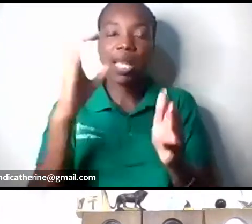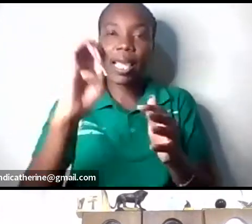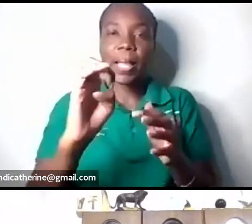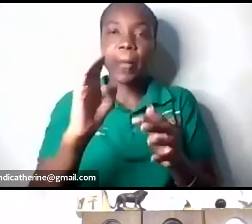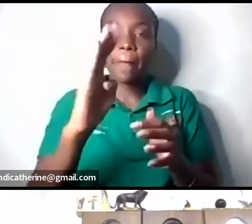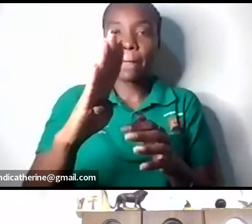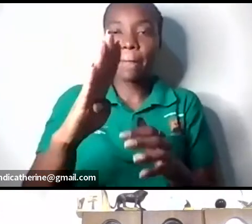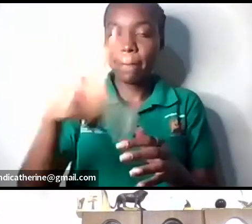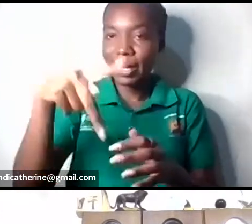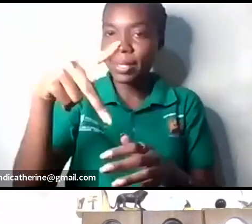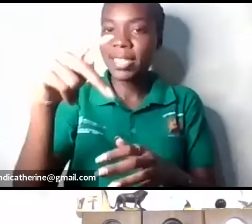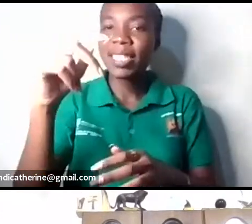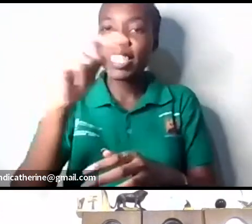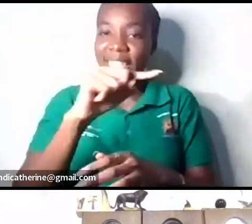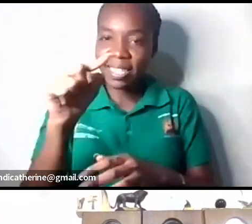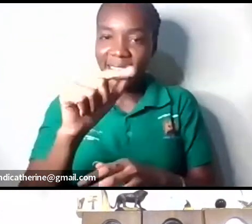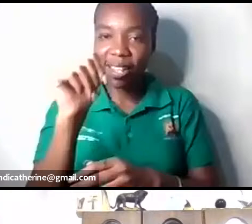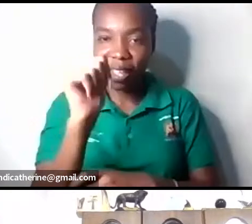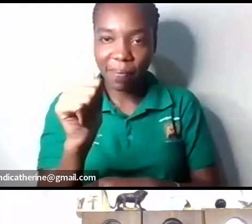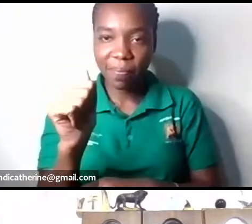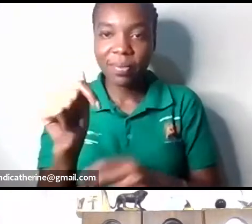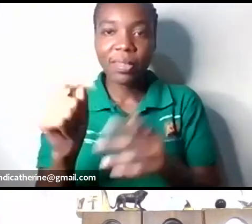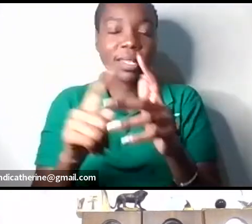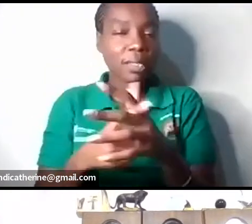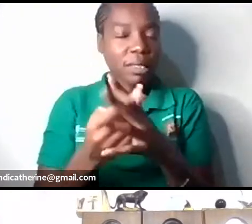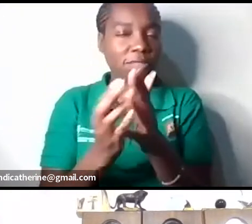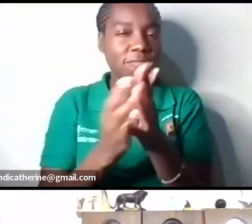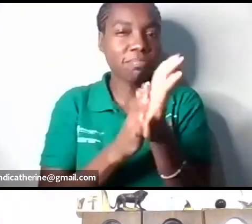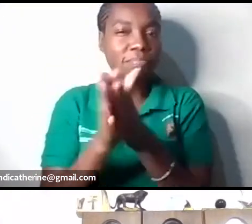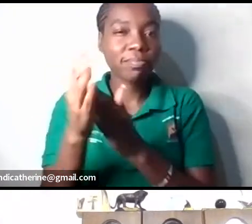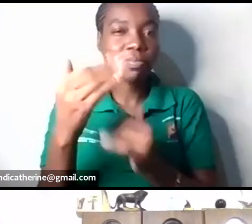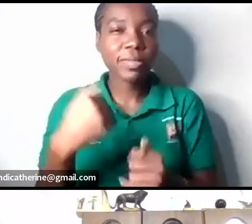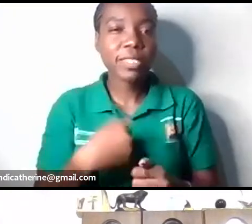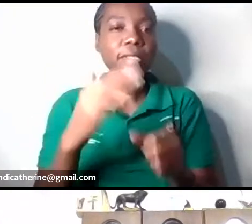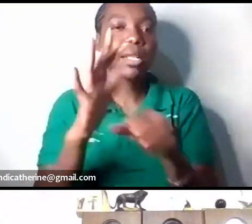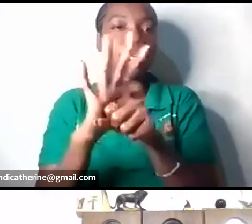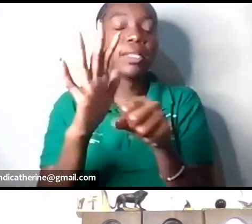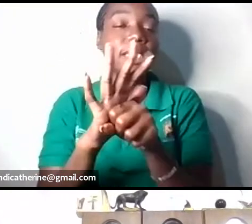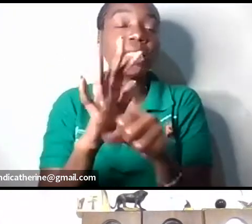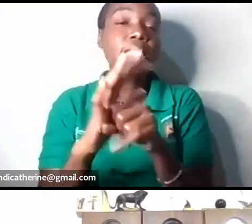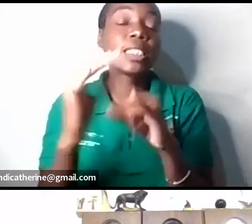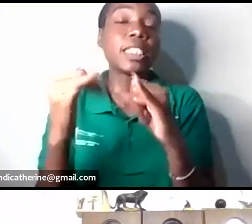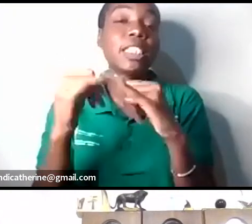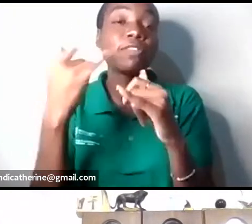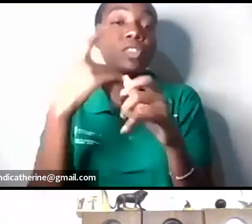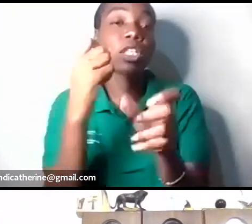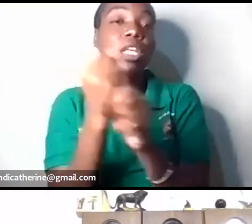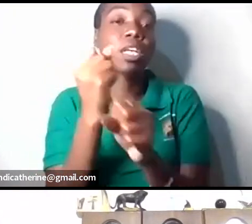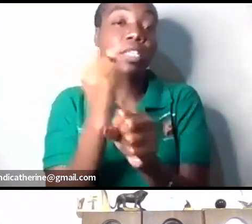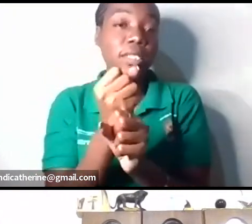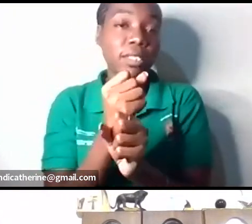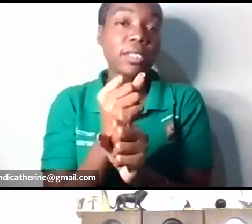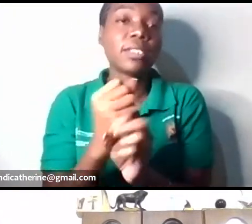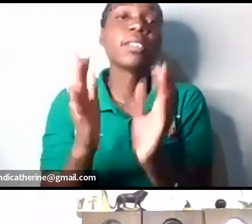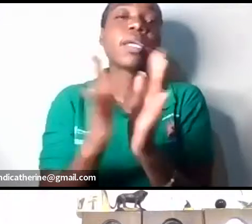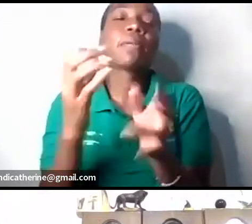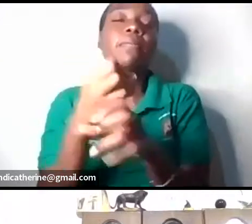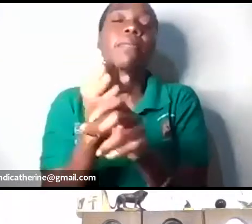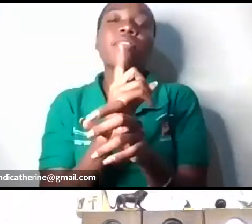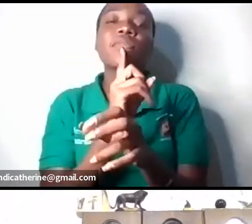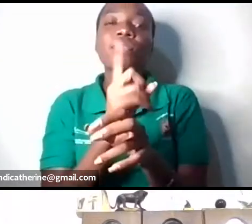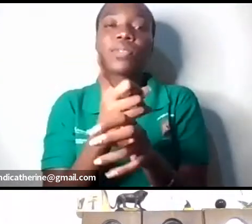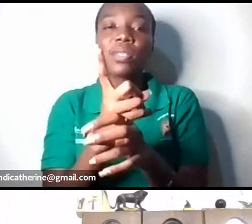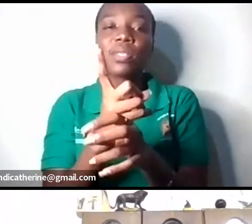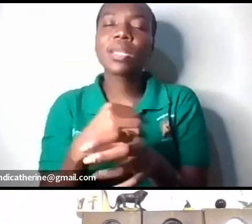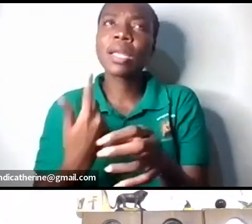EPZAs. People are starting to have a lot of interest in that line of work, and just making sure that we are not